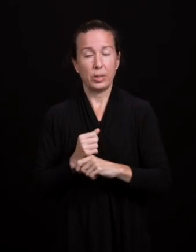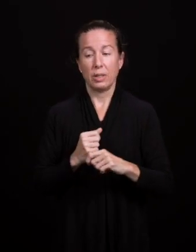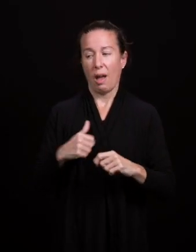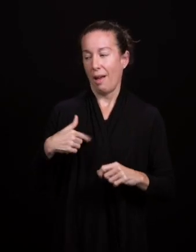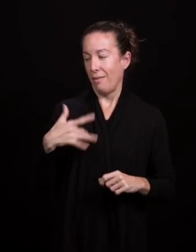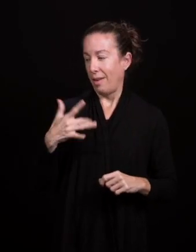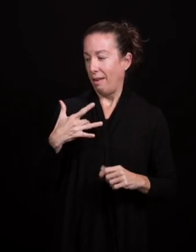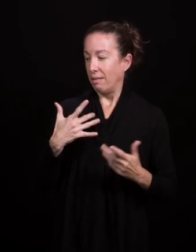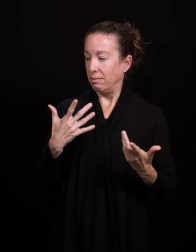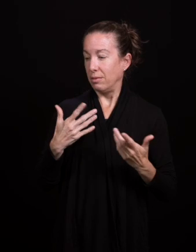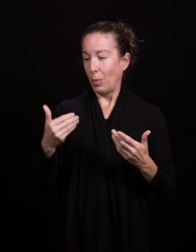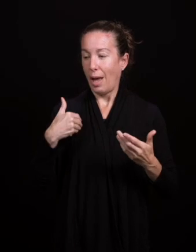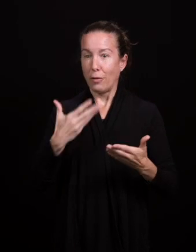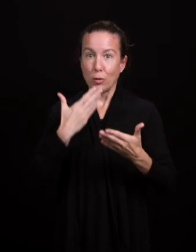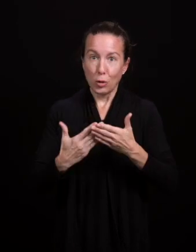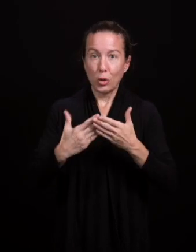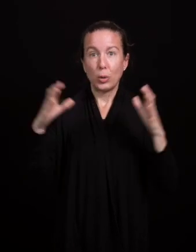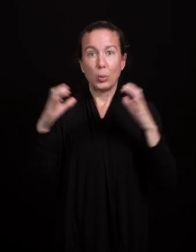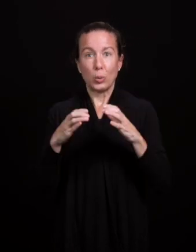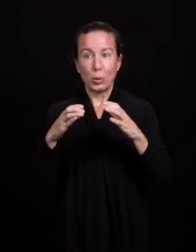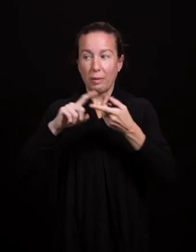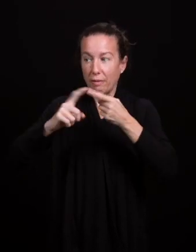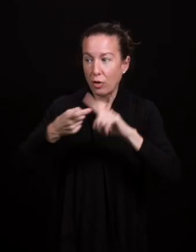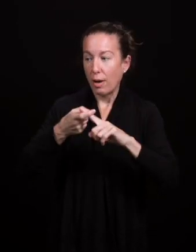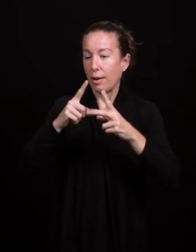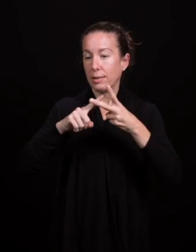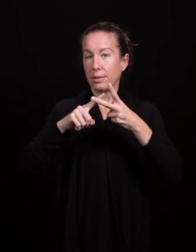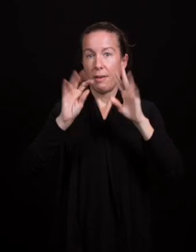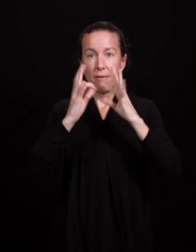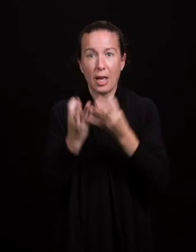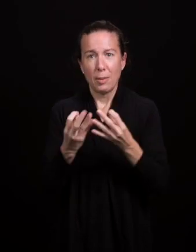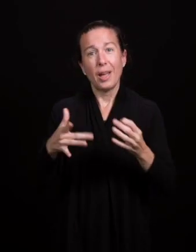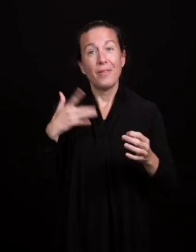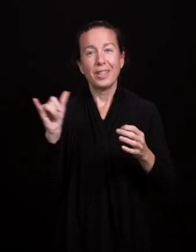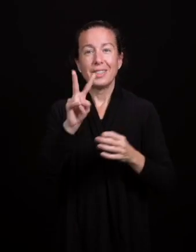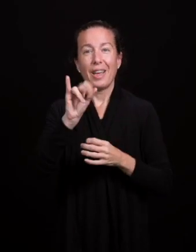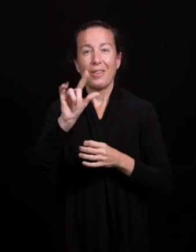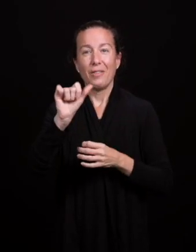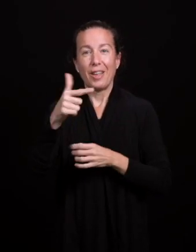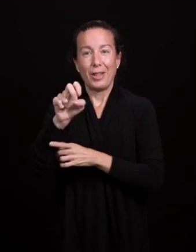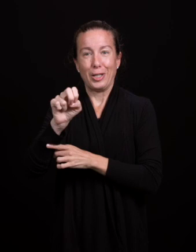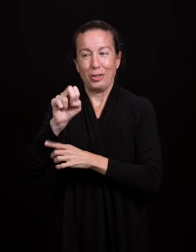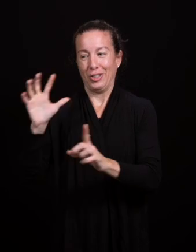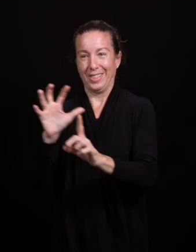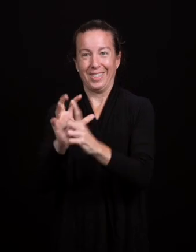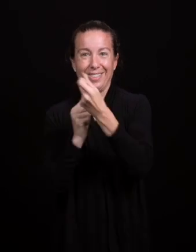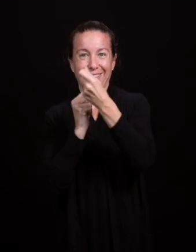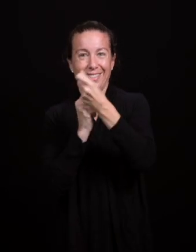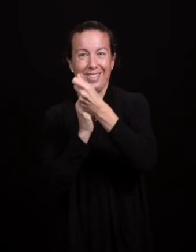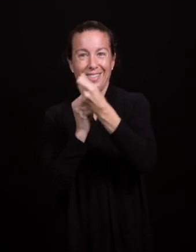group of close friends, family. I mean, we really do have a village that is behind us and behind our daughter to